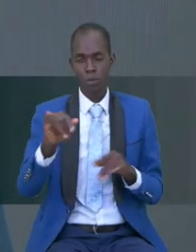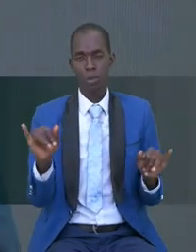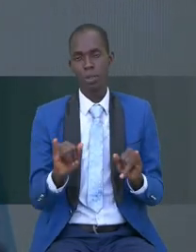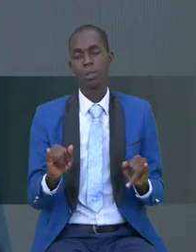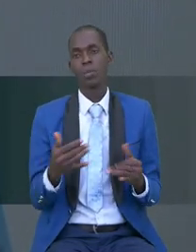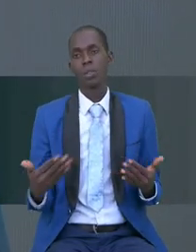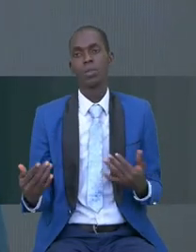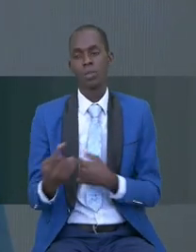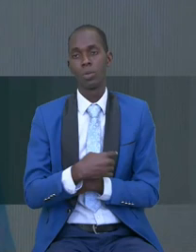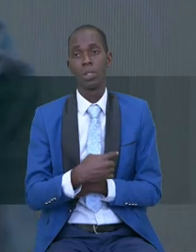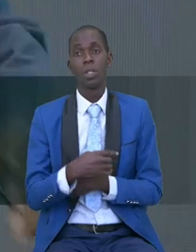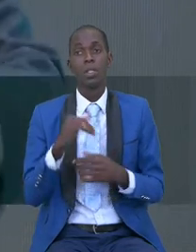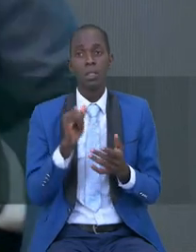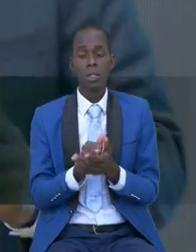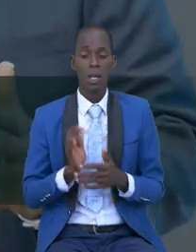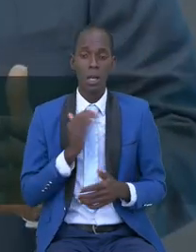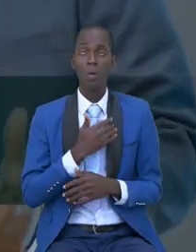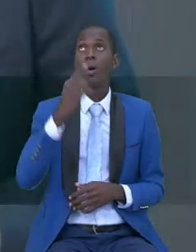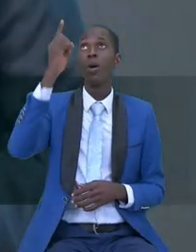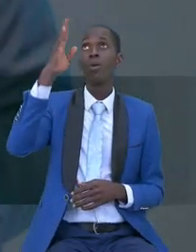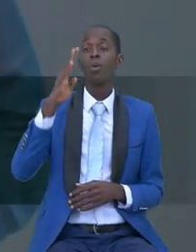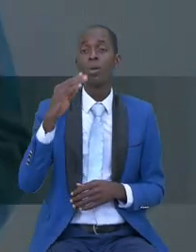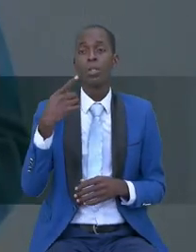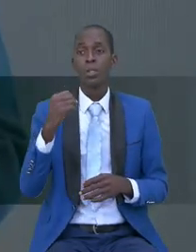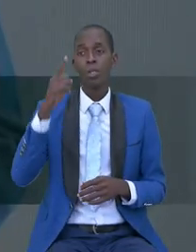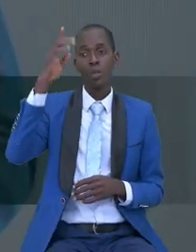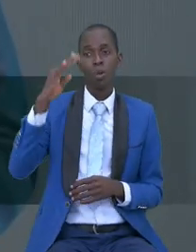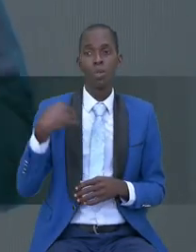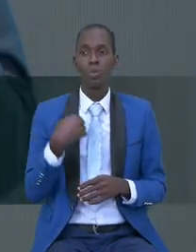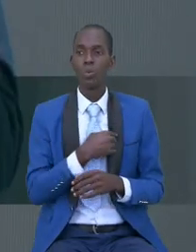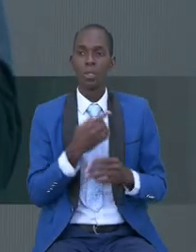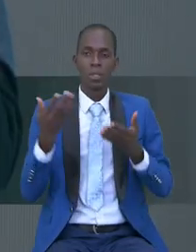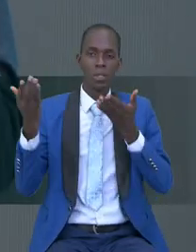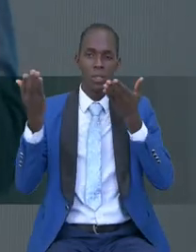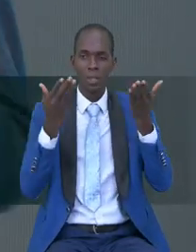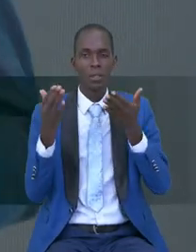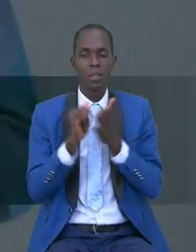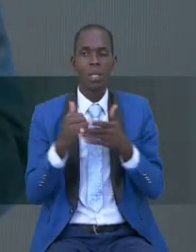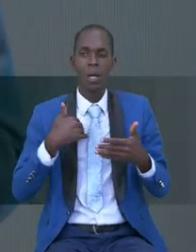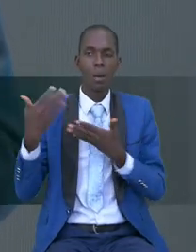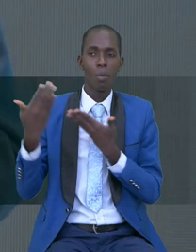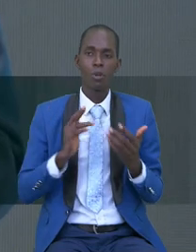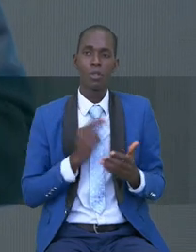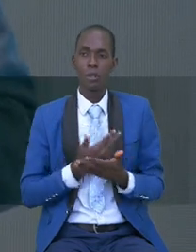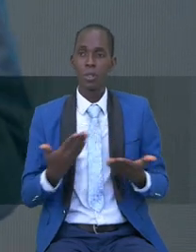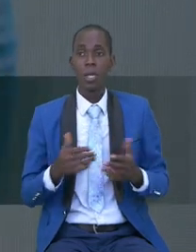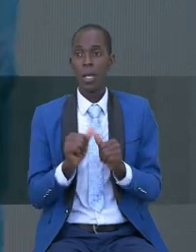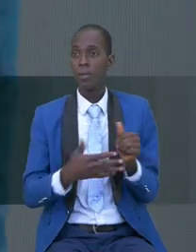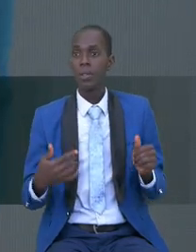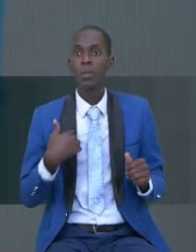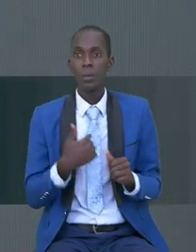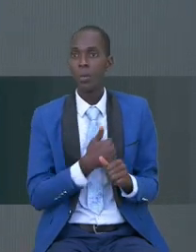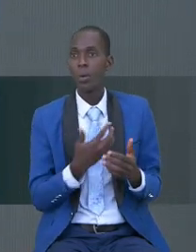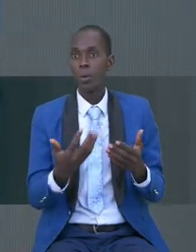God, the God we serve, the God who has brought us here, everything we desire,